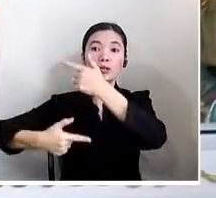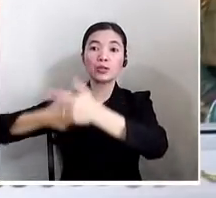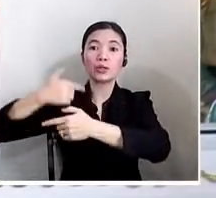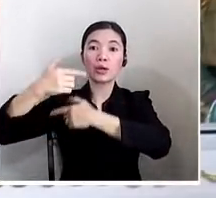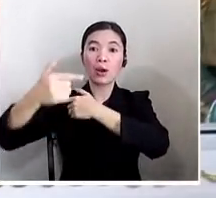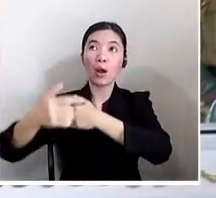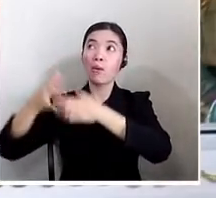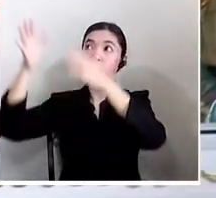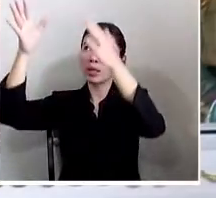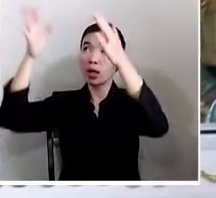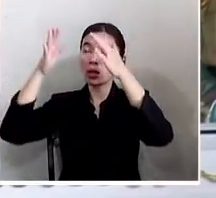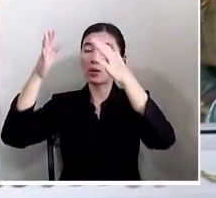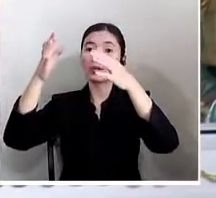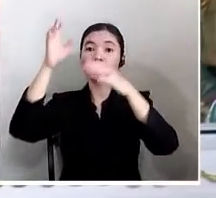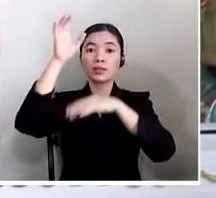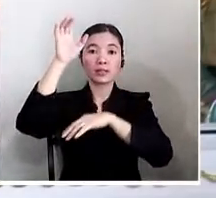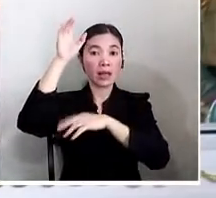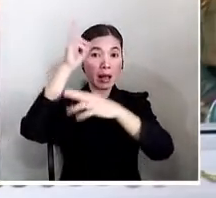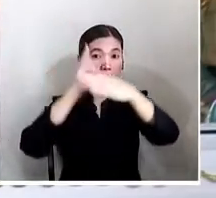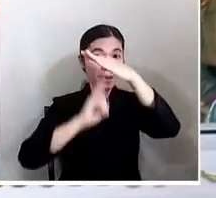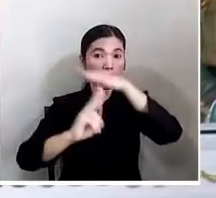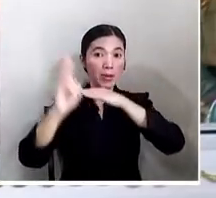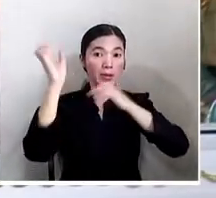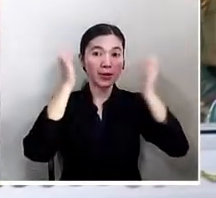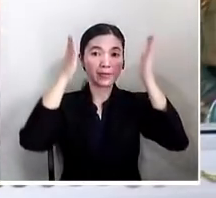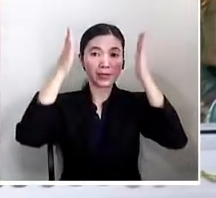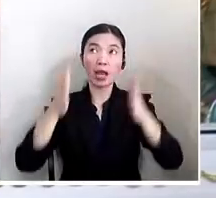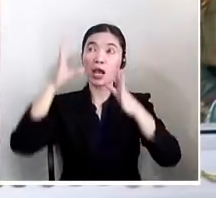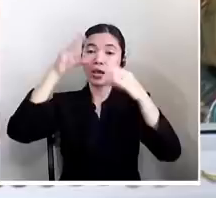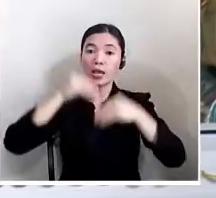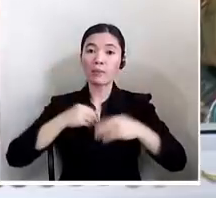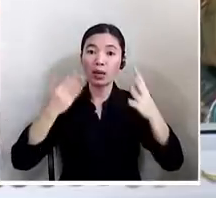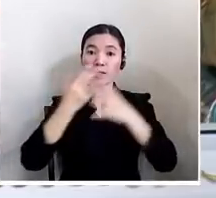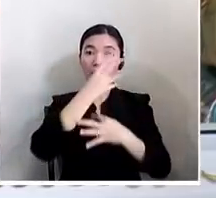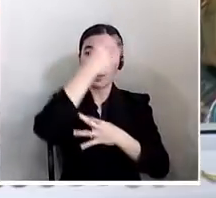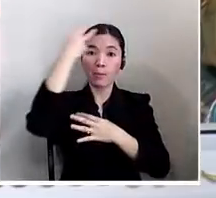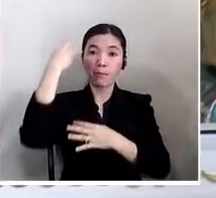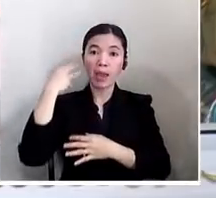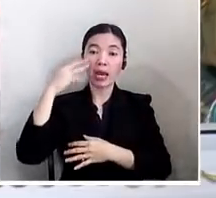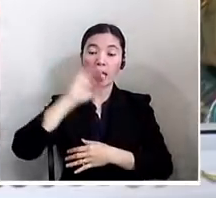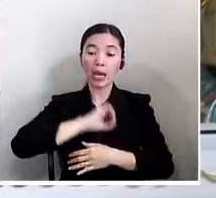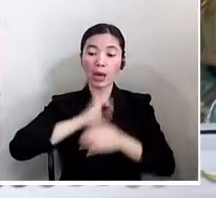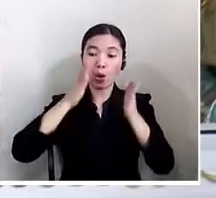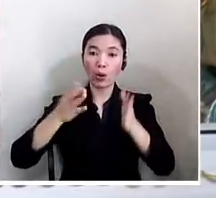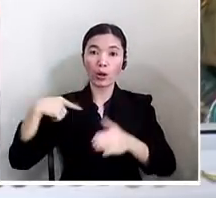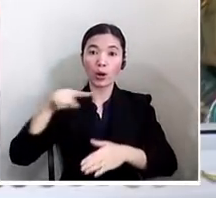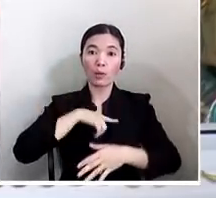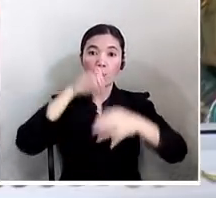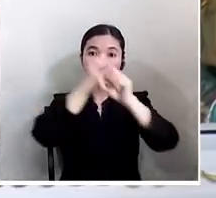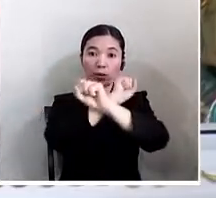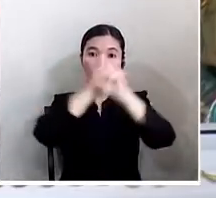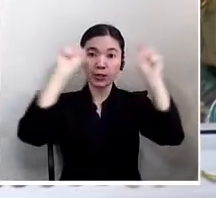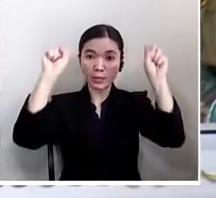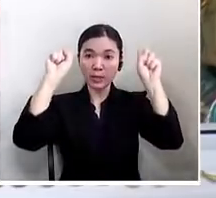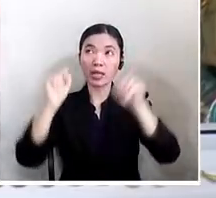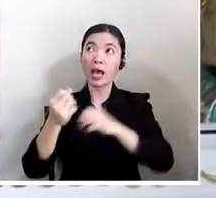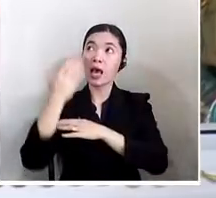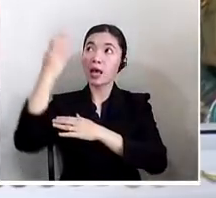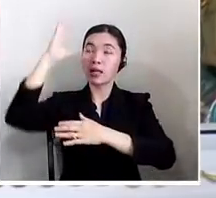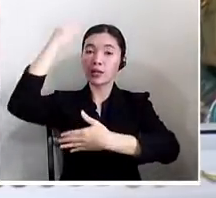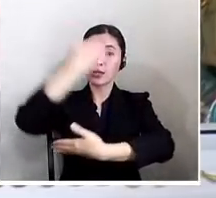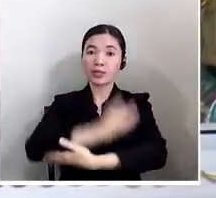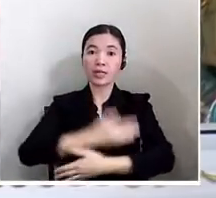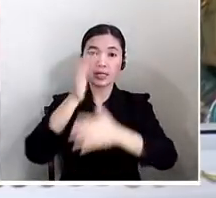lowliness of your handmaid, you gave us through her the author of our salvation and your Son, Jesus